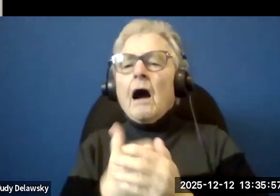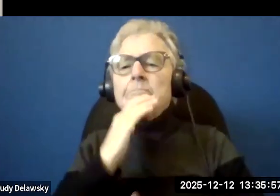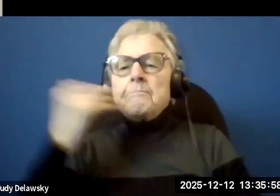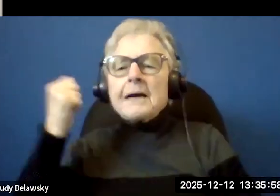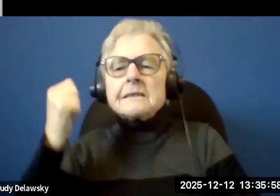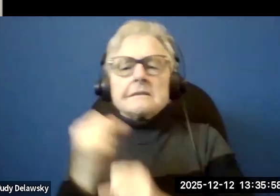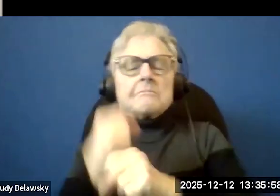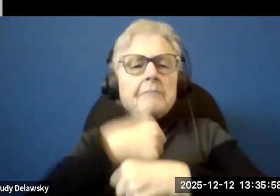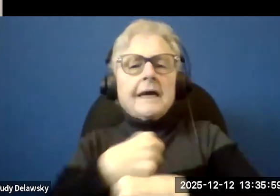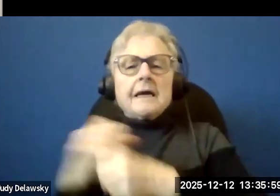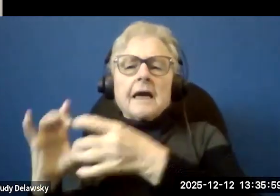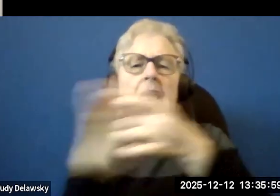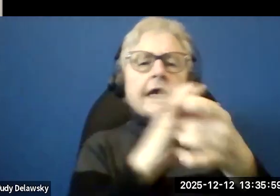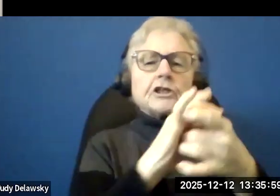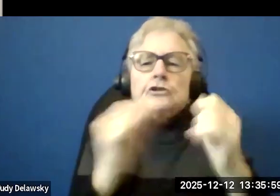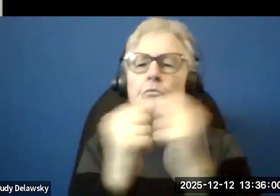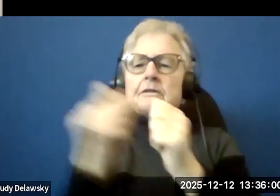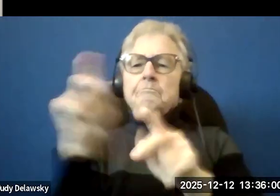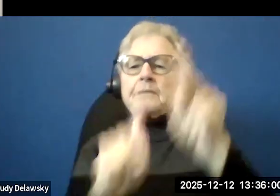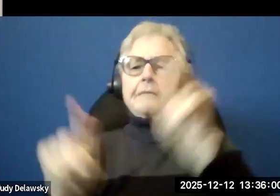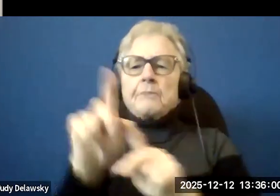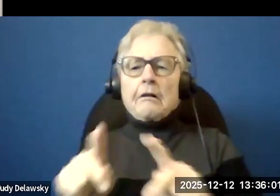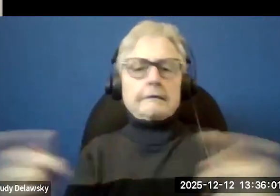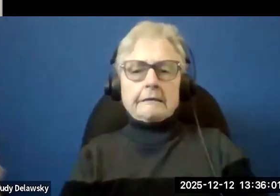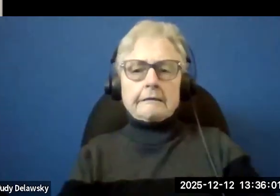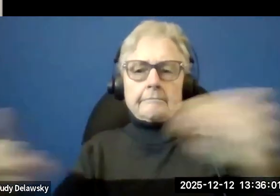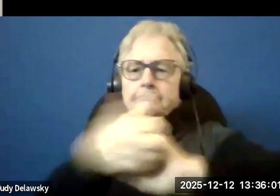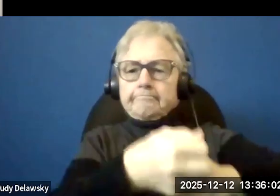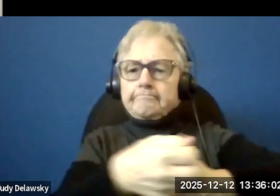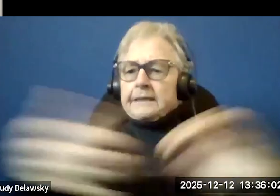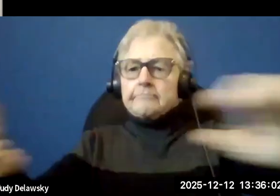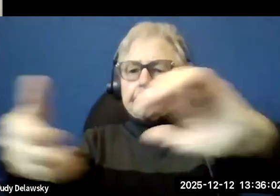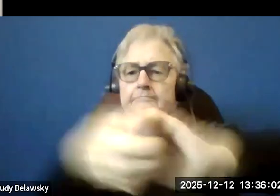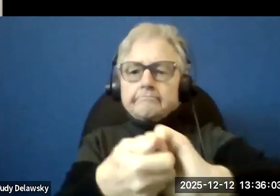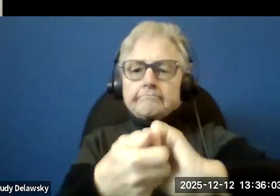people, how to support them as they navigate a different health system.